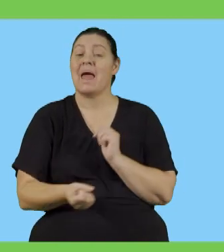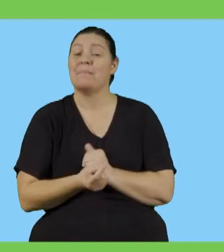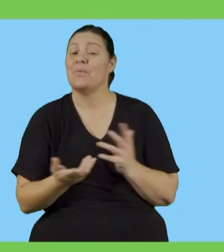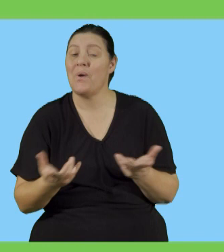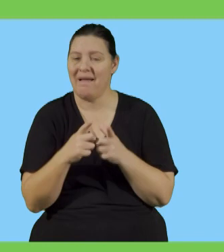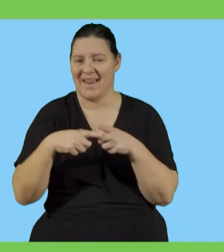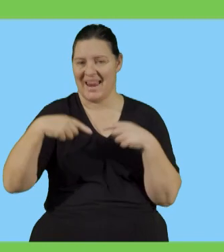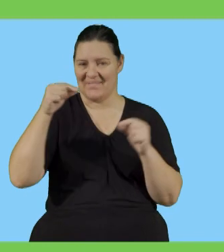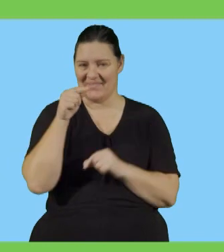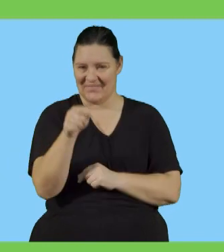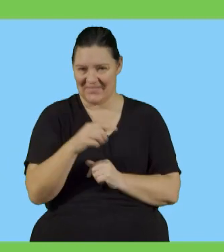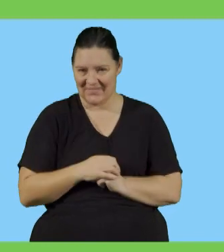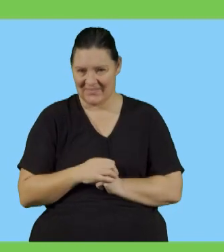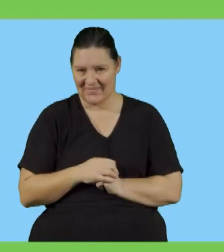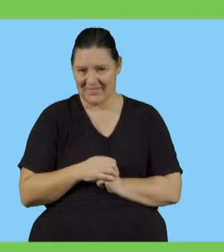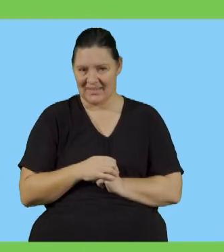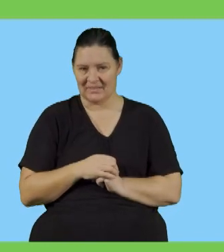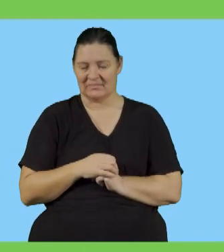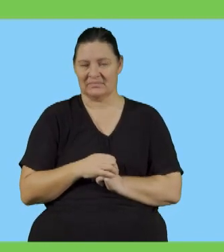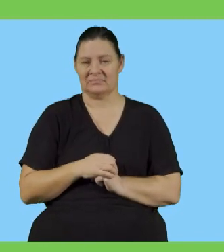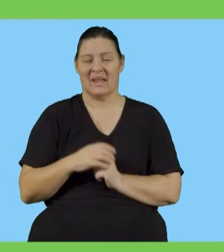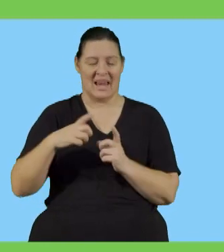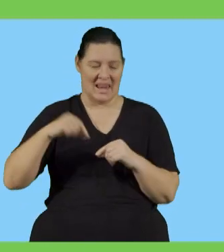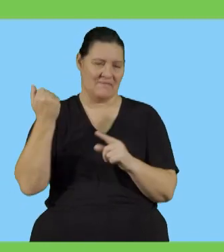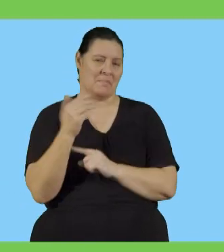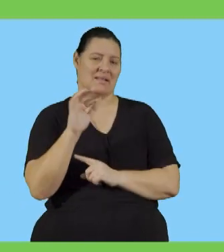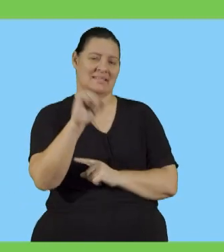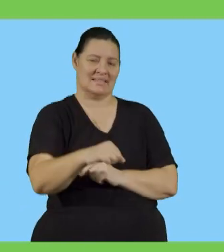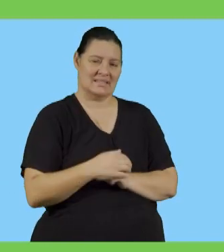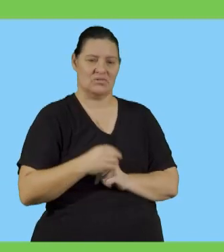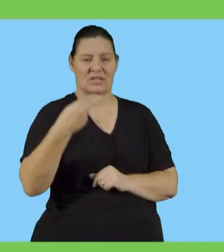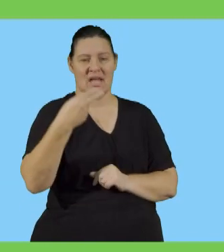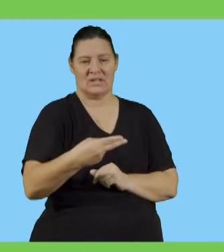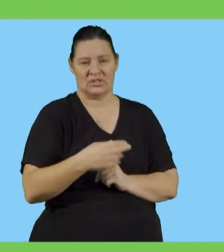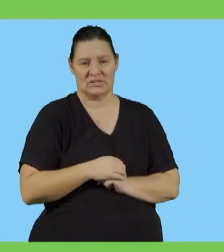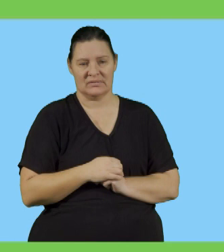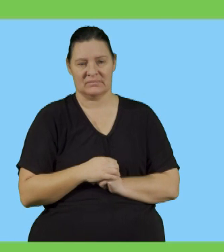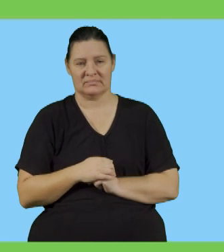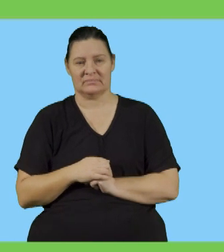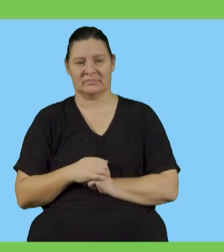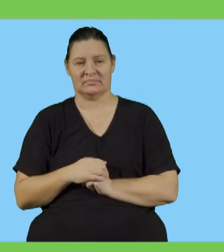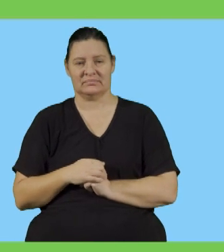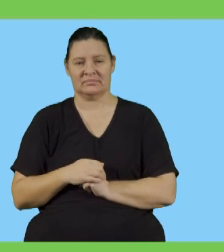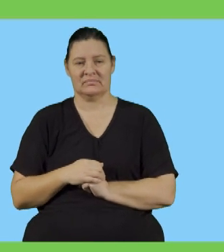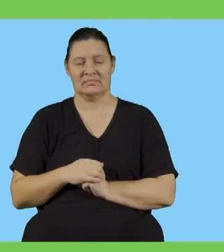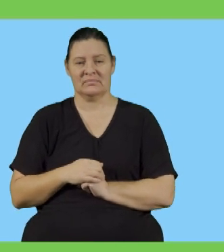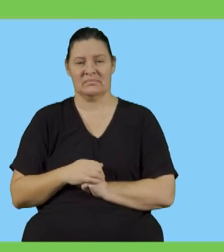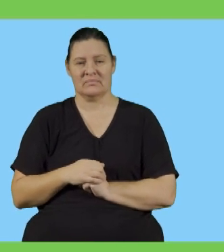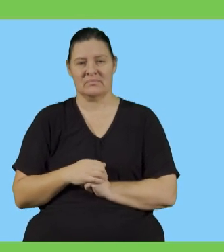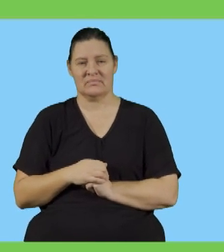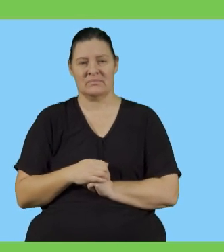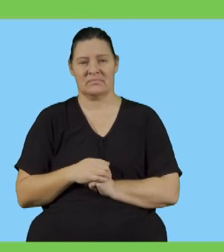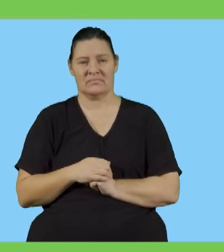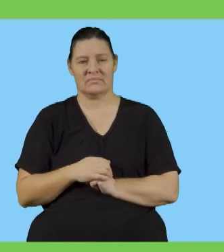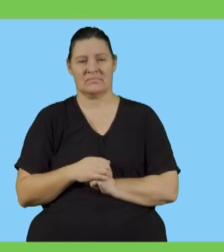it does take place in the leaves of the plant. Yes. So 2.6 is H. Now